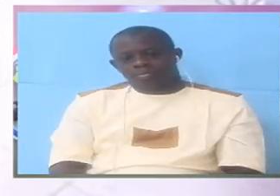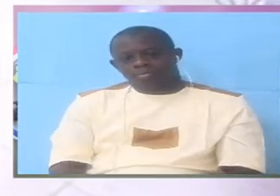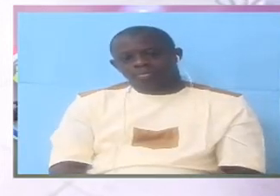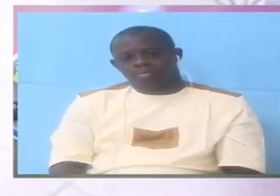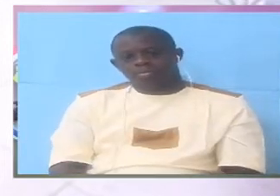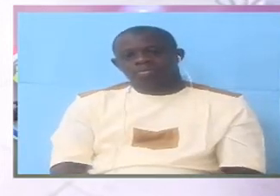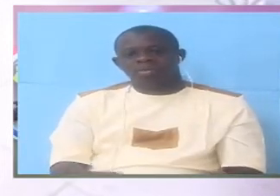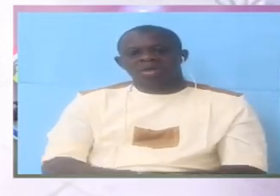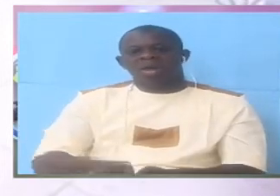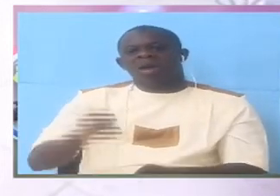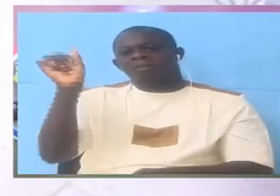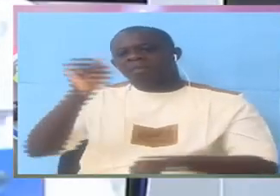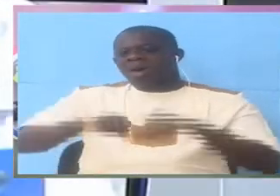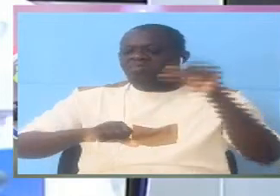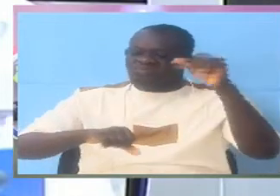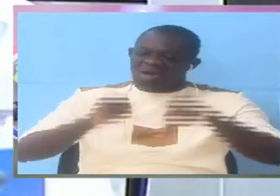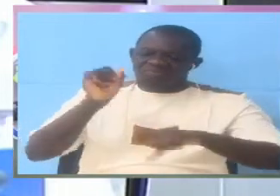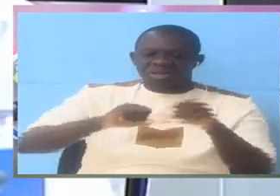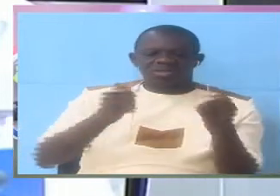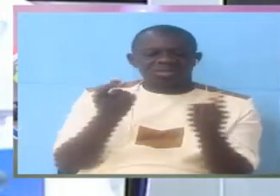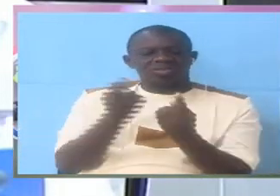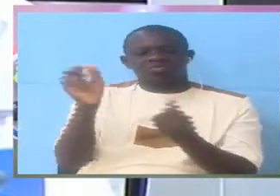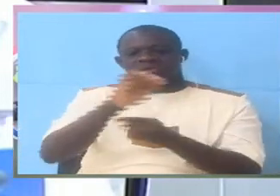The bad things that have happened